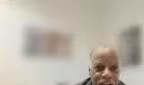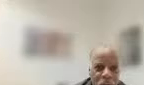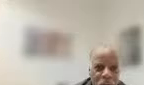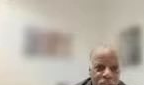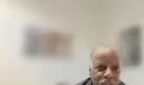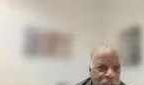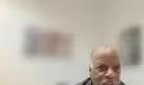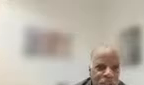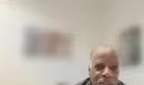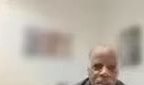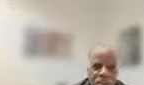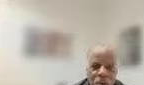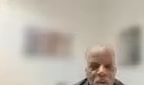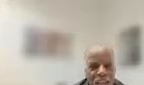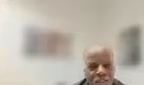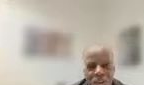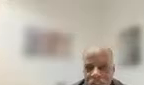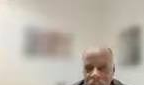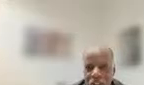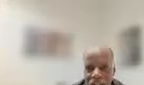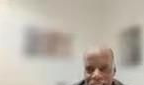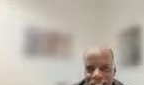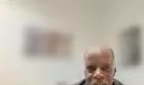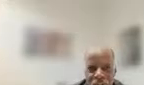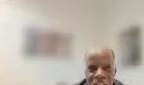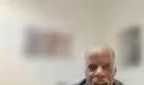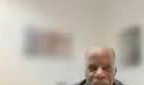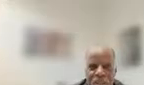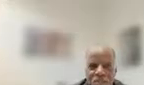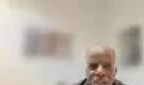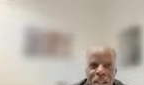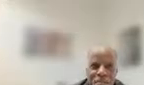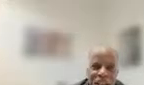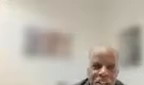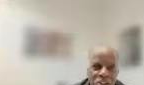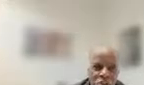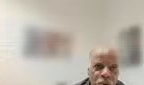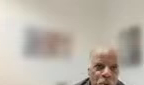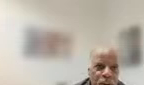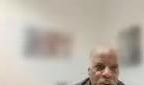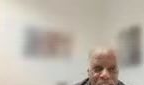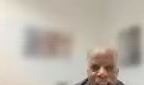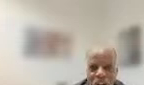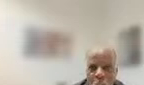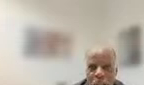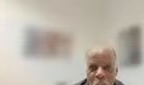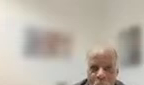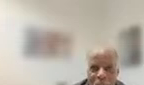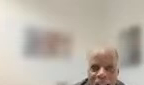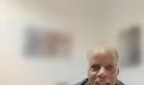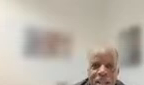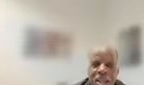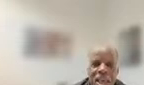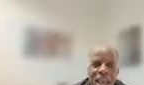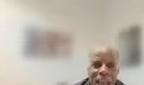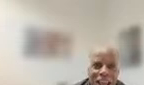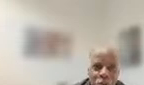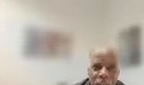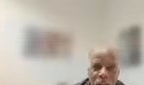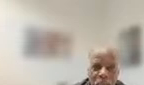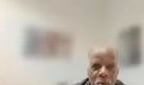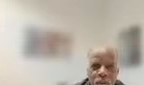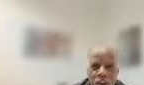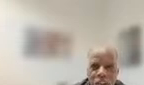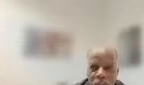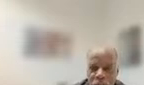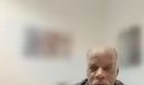lot of good questions. So as you can see, the team is staying busy and making sure we are not going quiet as